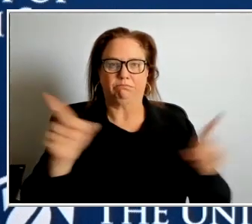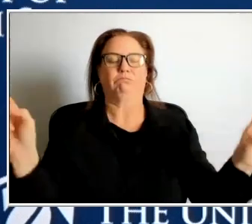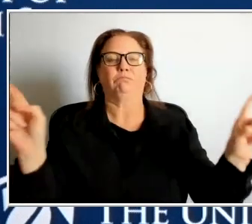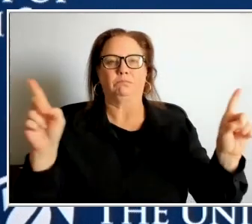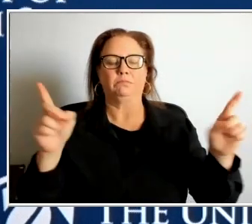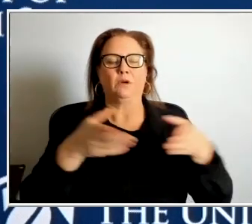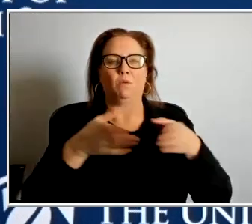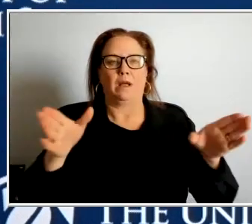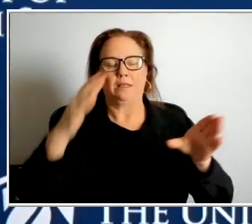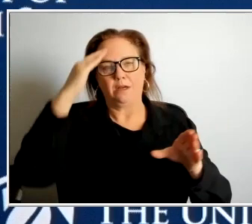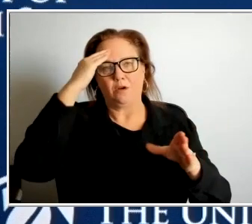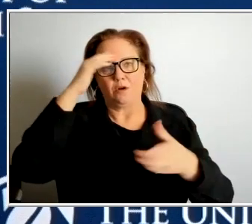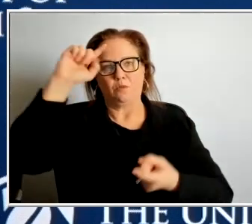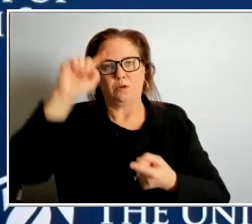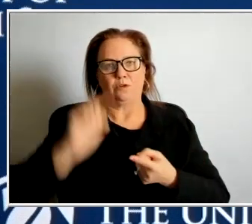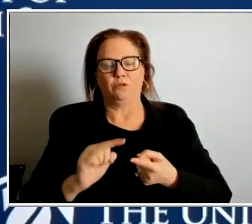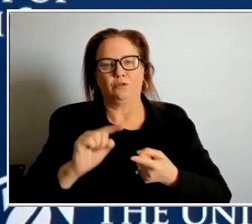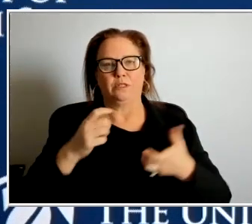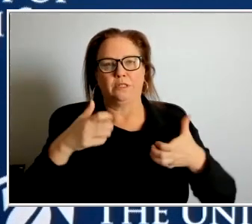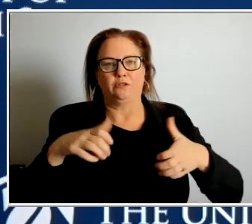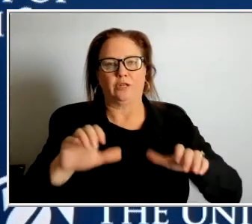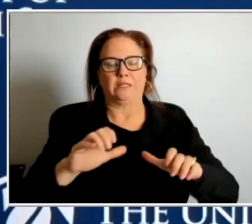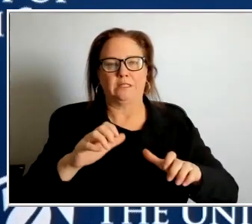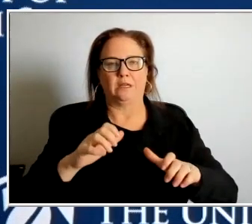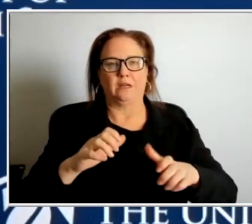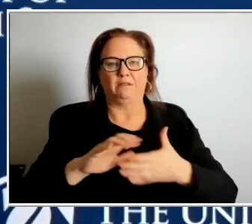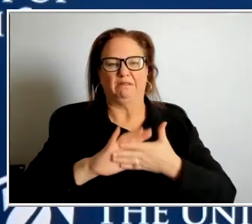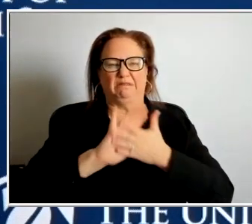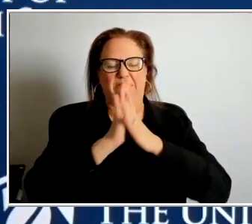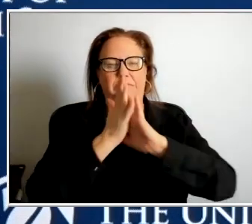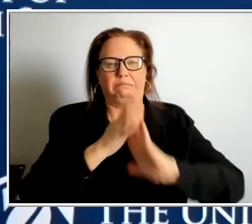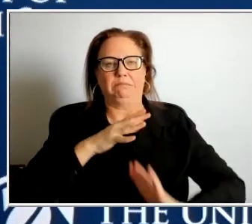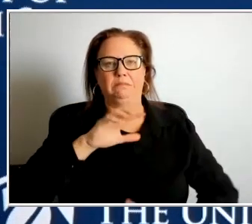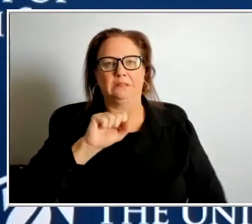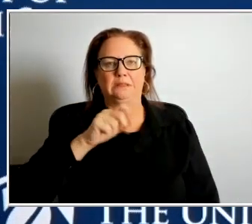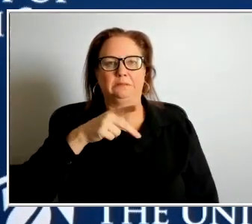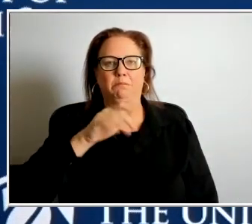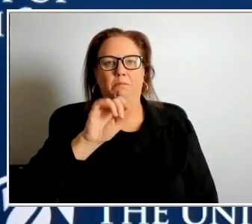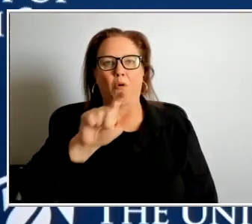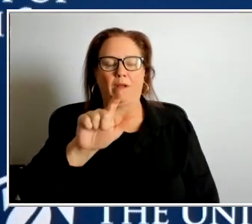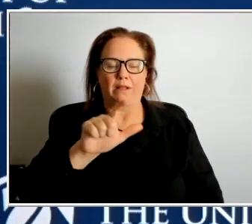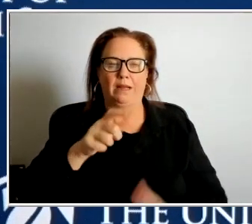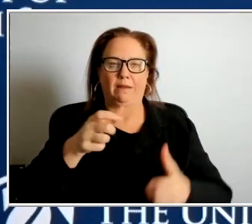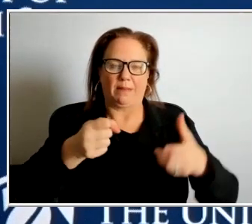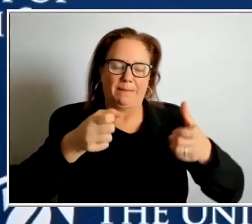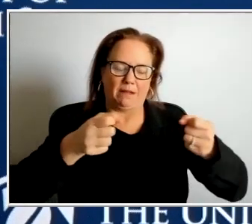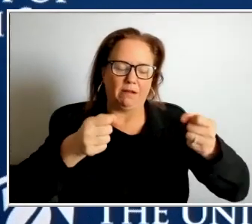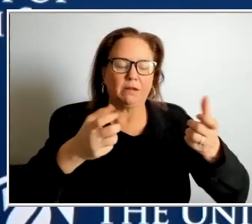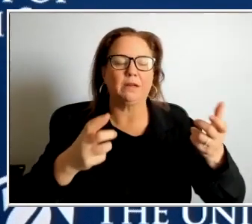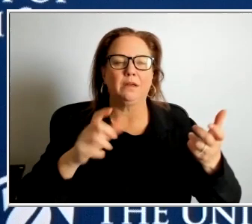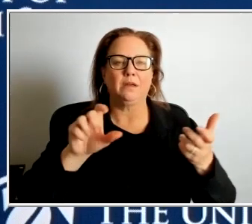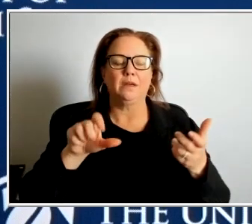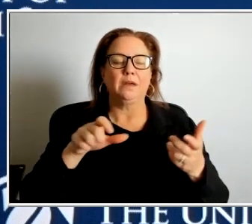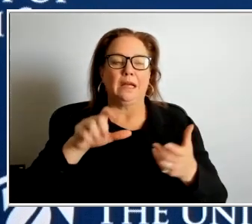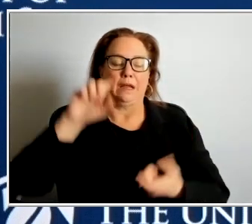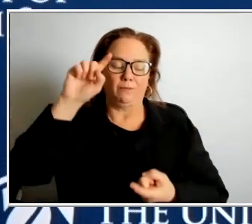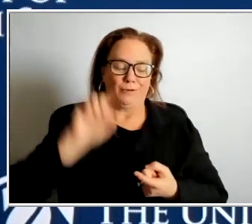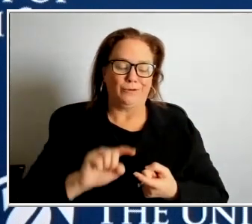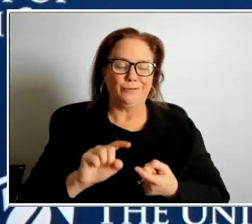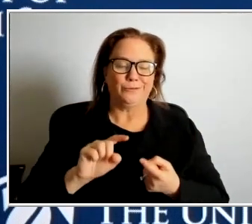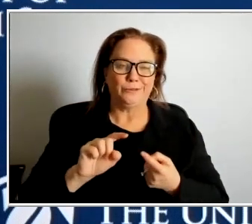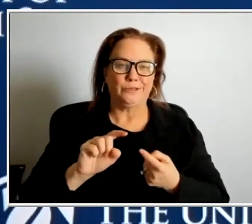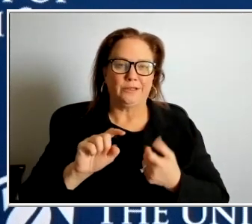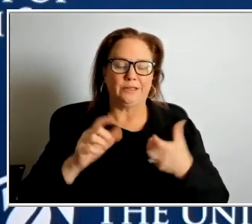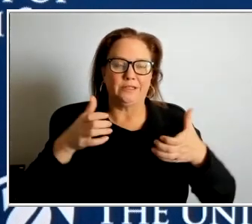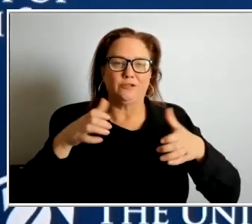help reduce the chance of spoiling of those milk and other food products, but also significantly reduce the chance